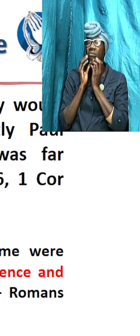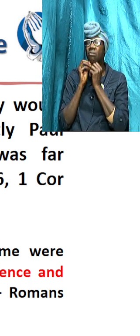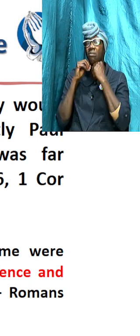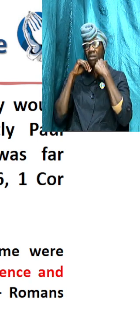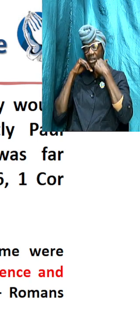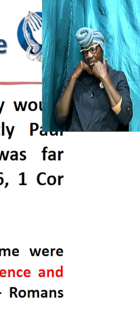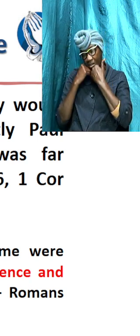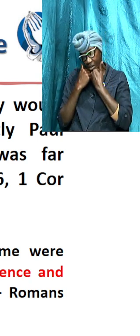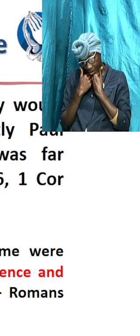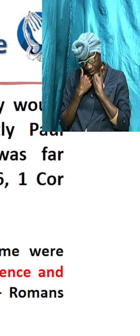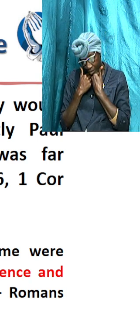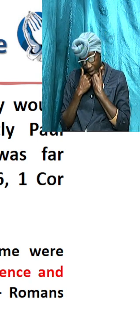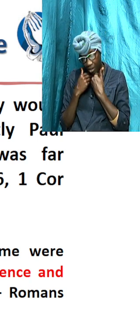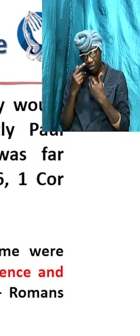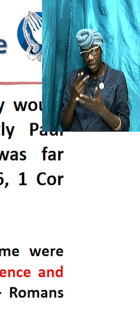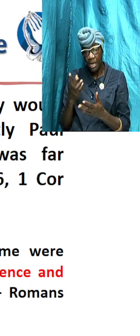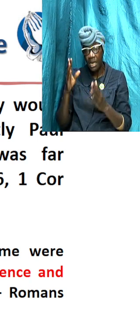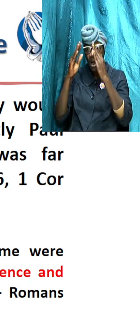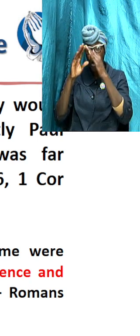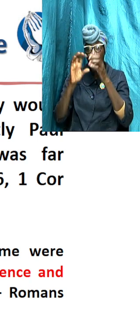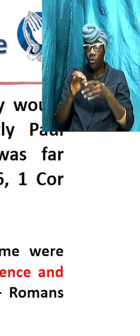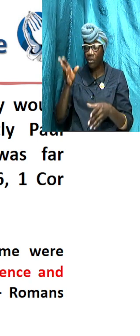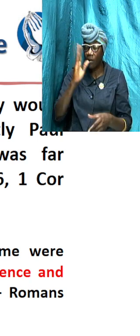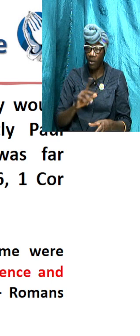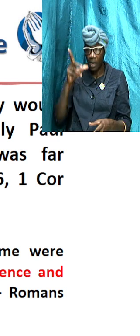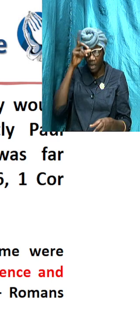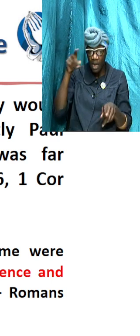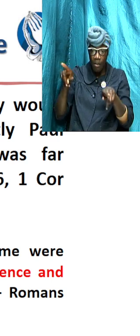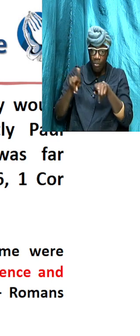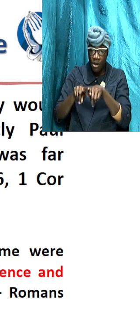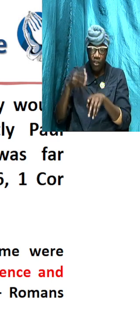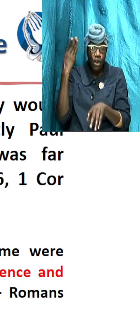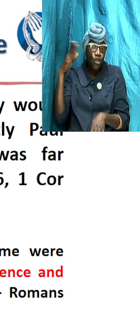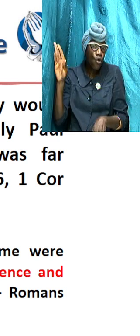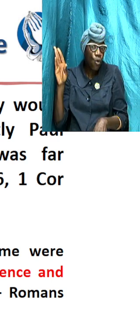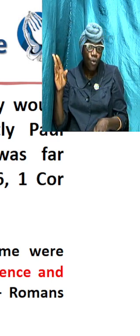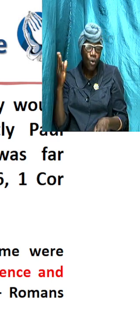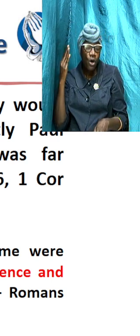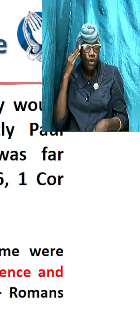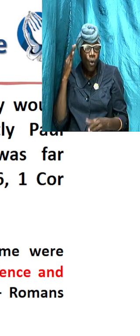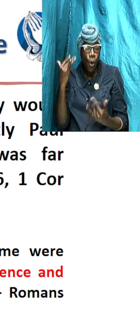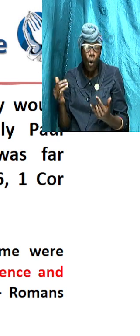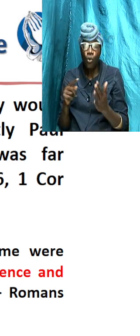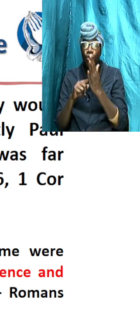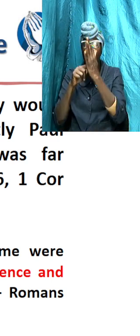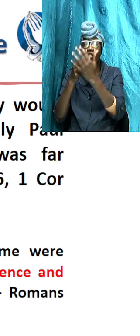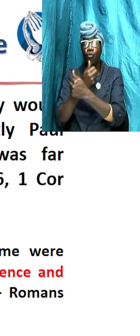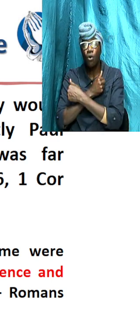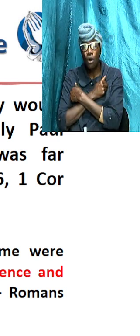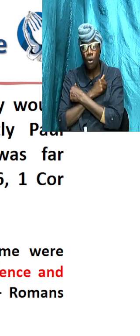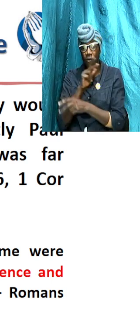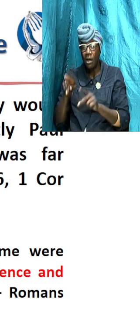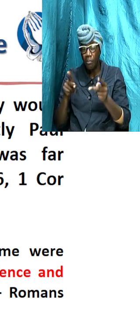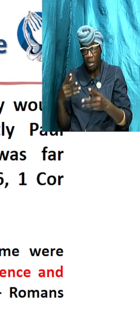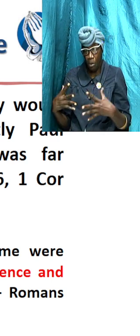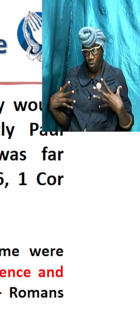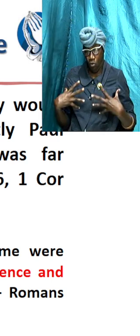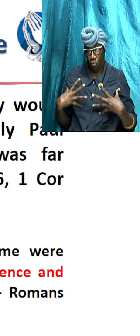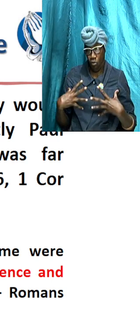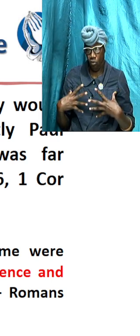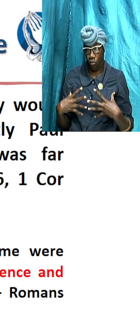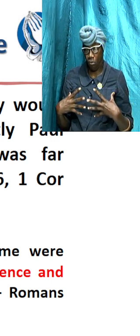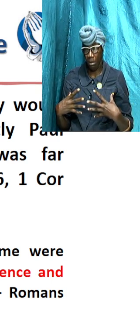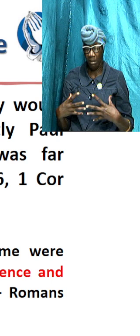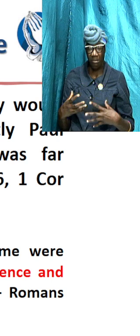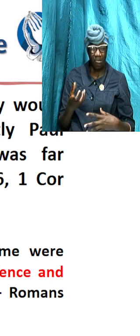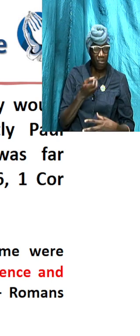Amen. We see where brethren, amen, no longer know how to show love. Amen. We see where people have become cold towards each other.